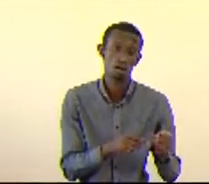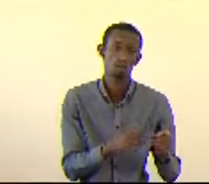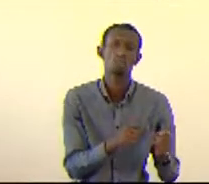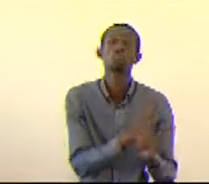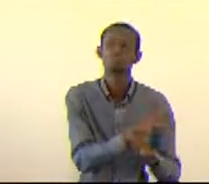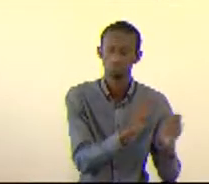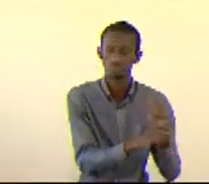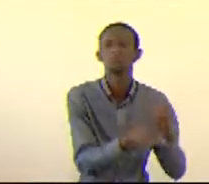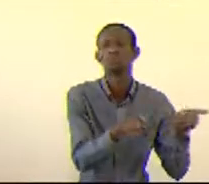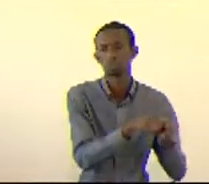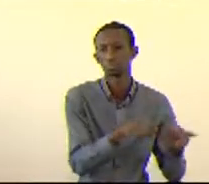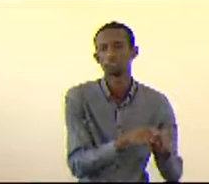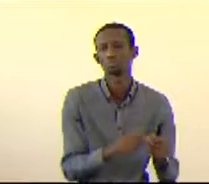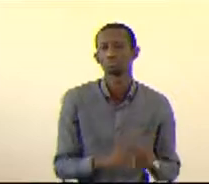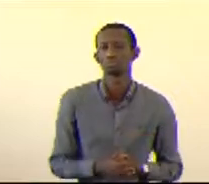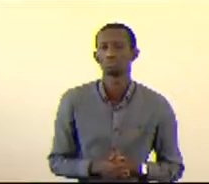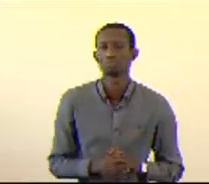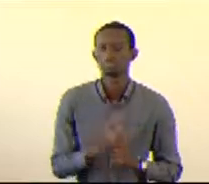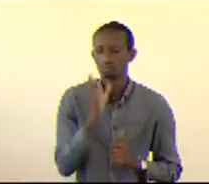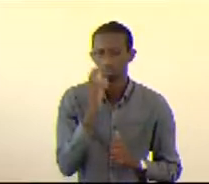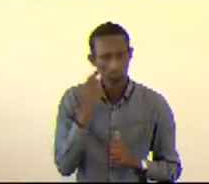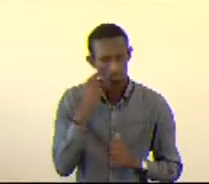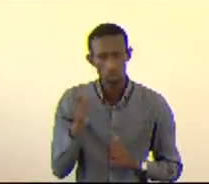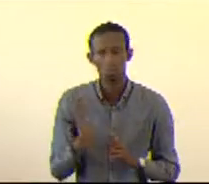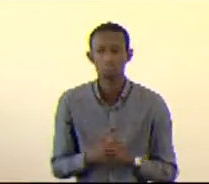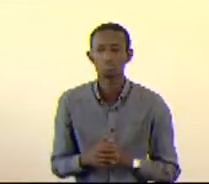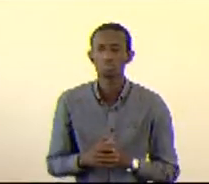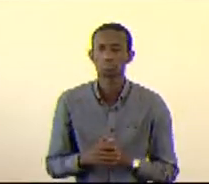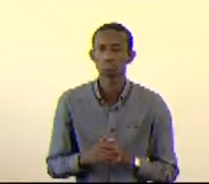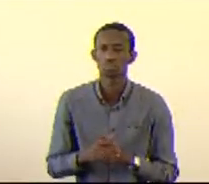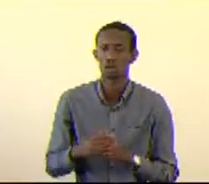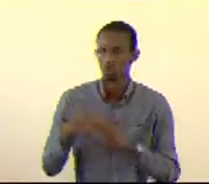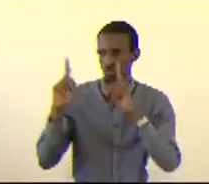So let's move to our graph here. Let me begin with this graph.